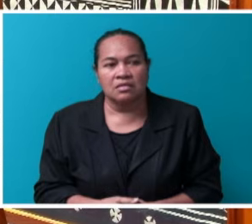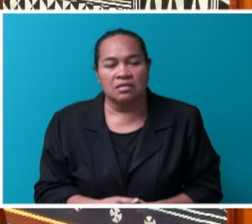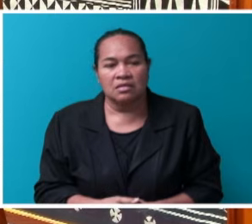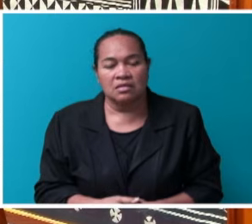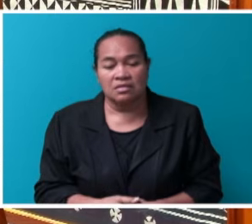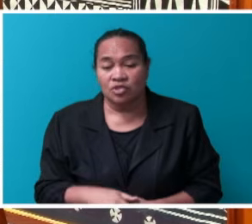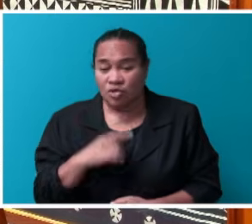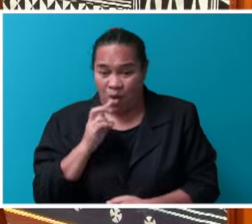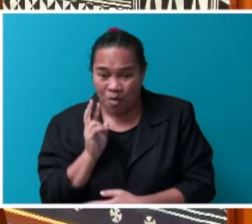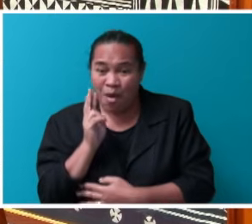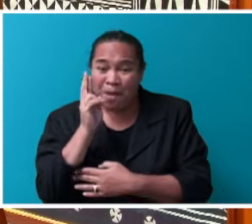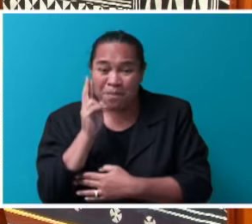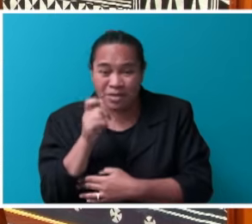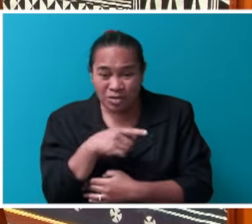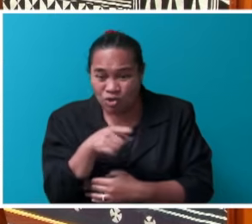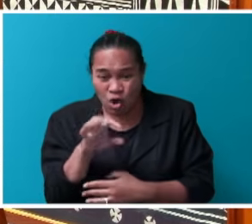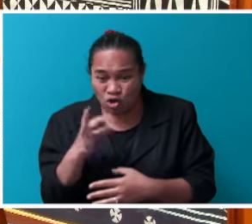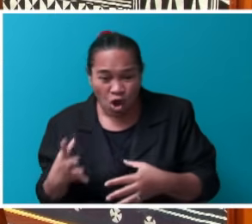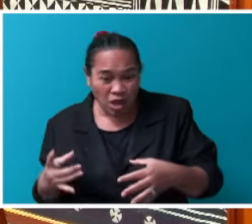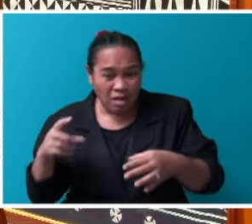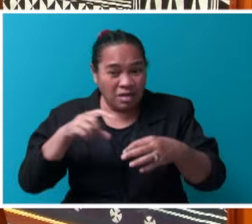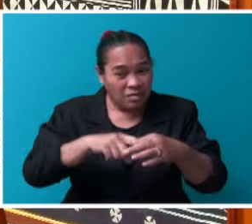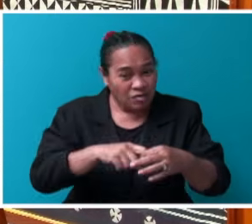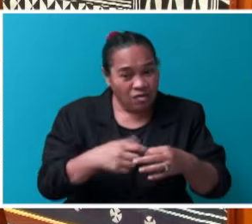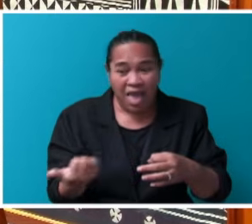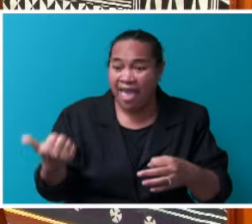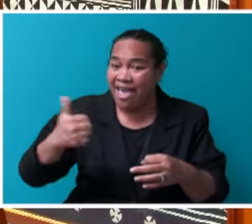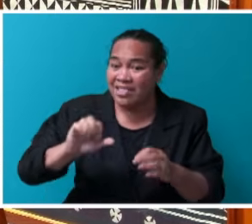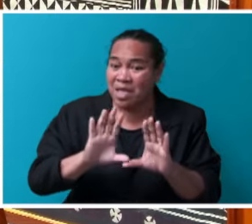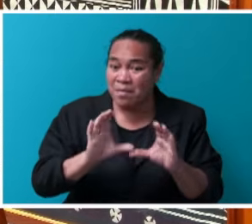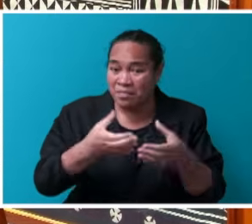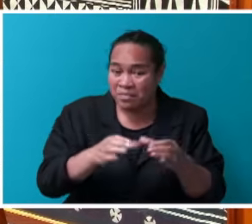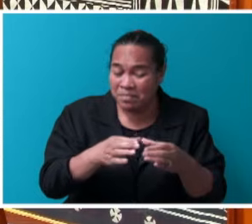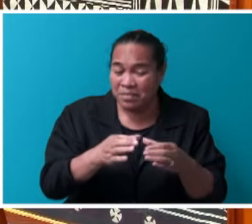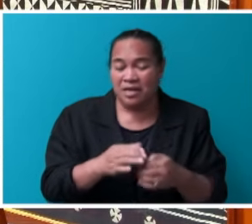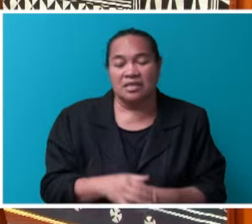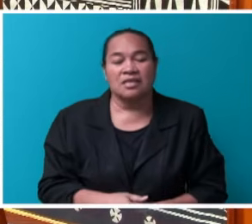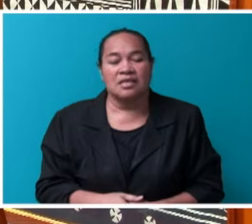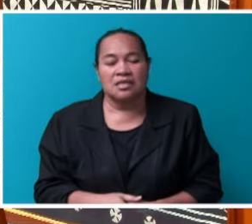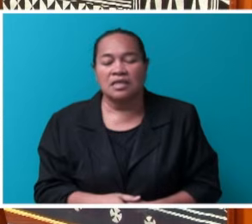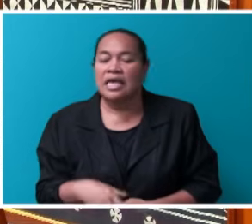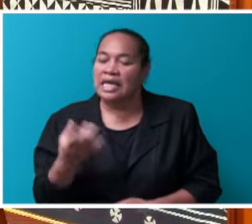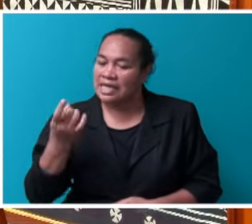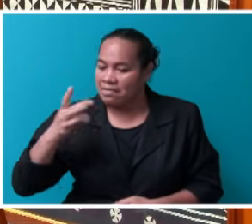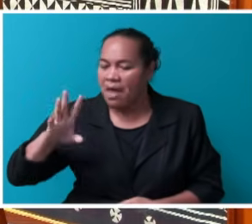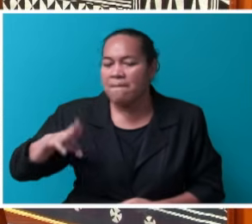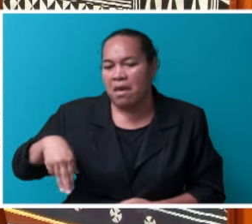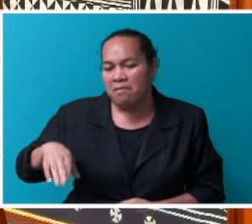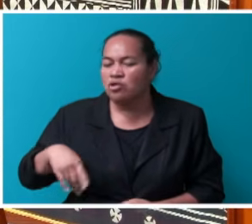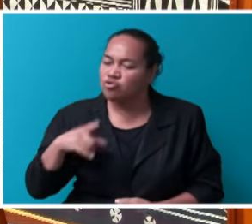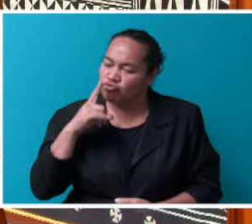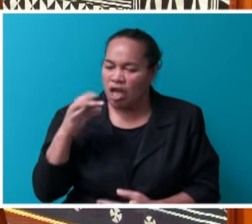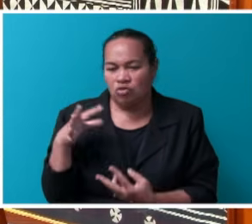As representatives who are not affiliated with any existing political party, independent members are entitled